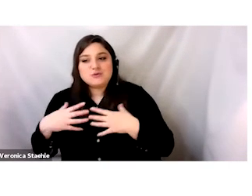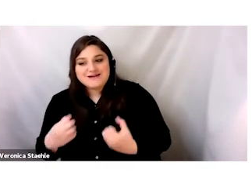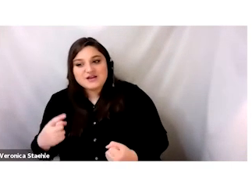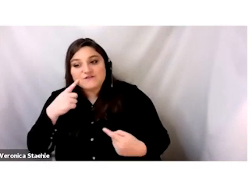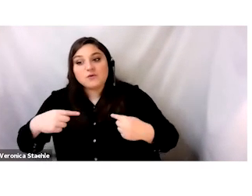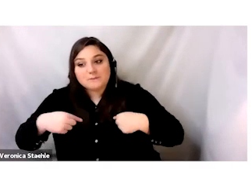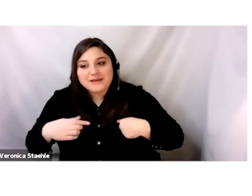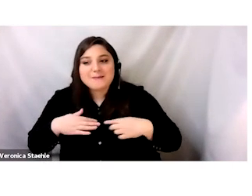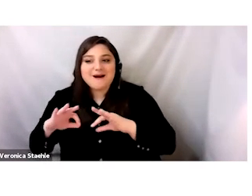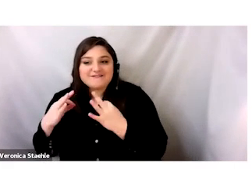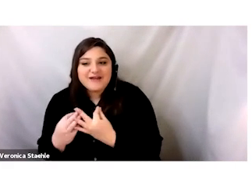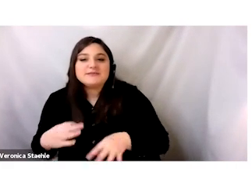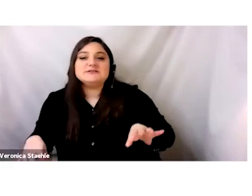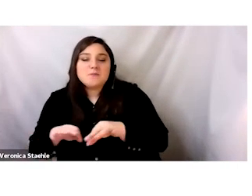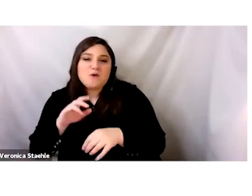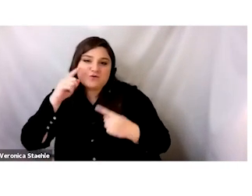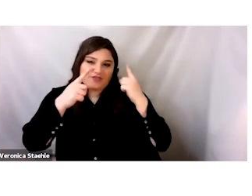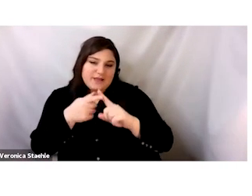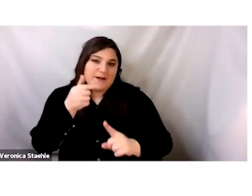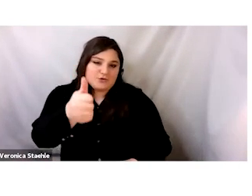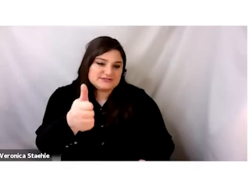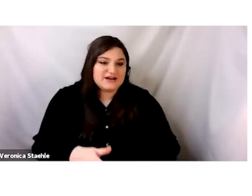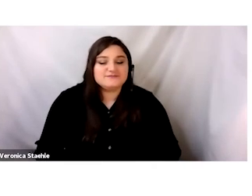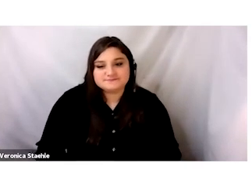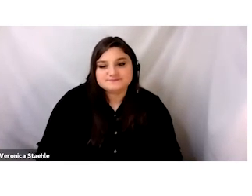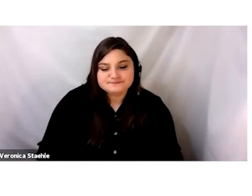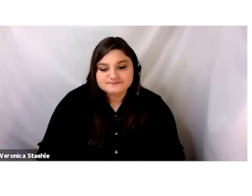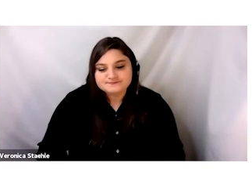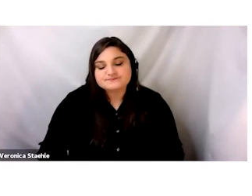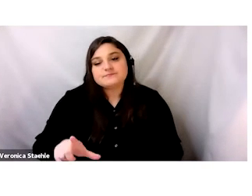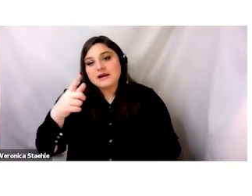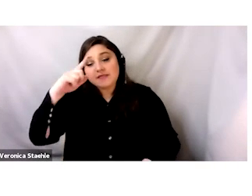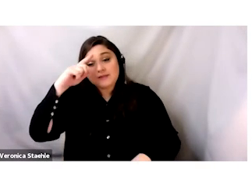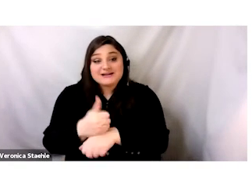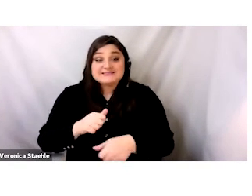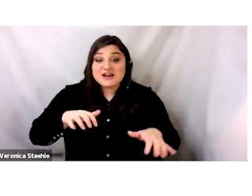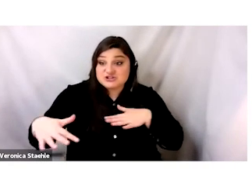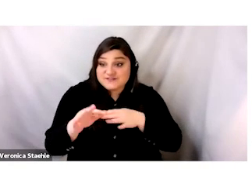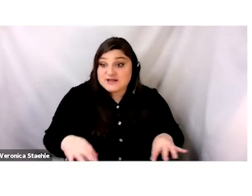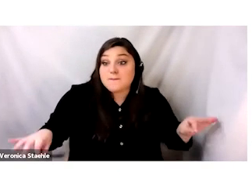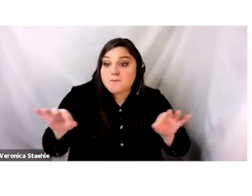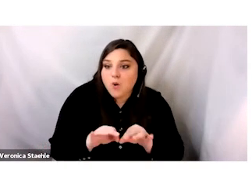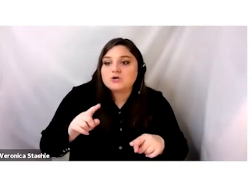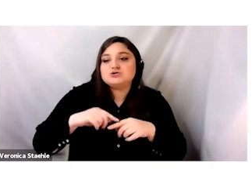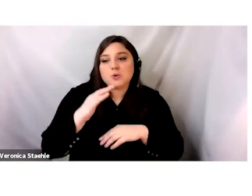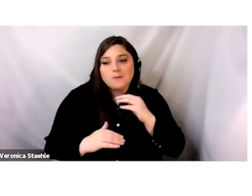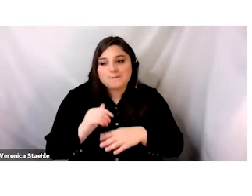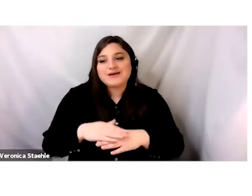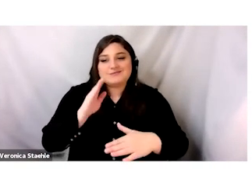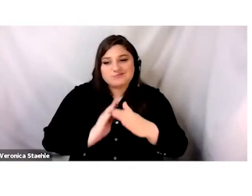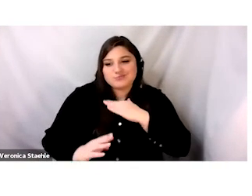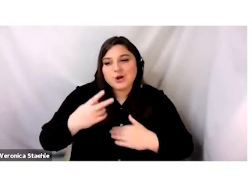think about that yourself. Another mindset shift we have is building humility. Acknowledge that you're on a journey and learning